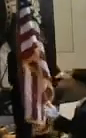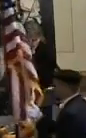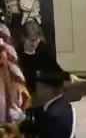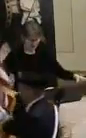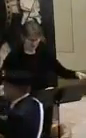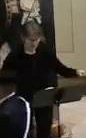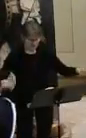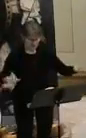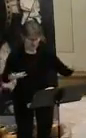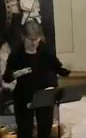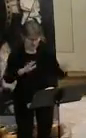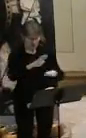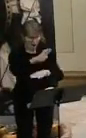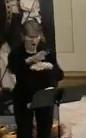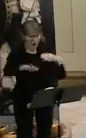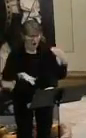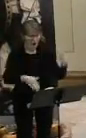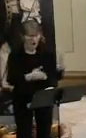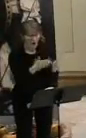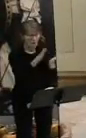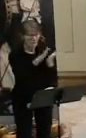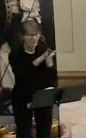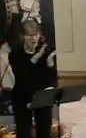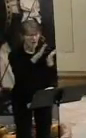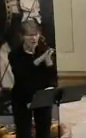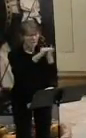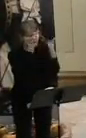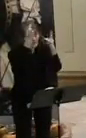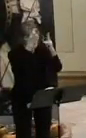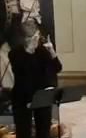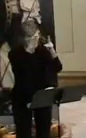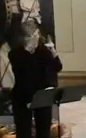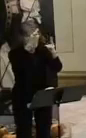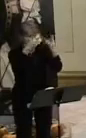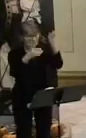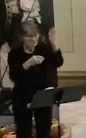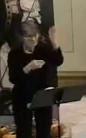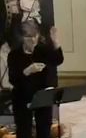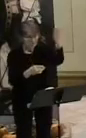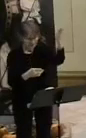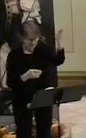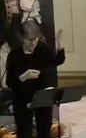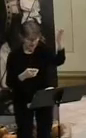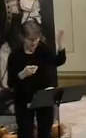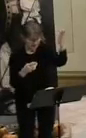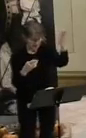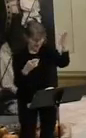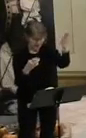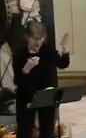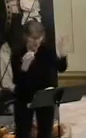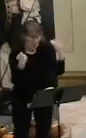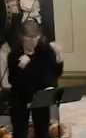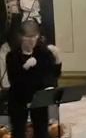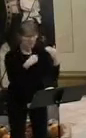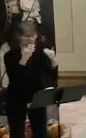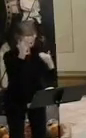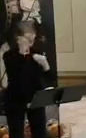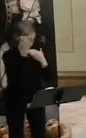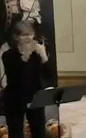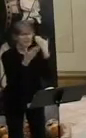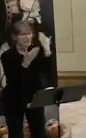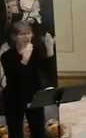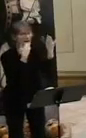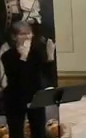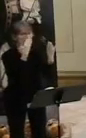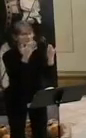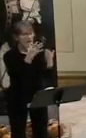salvation, a praise and homage do we bring, and thanks and